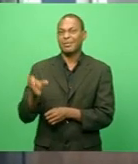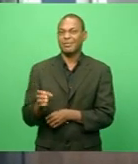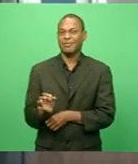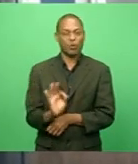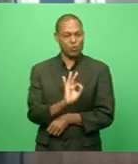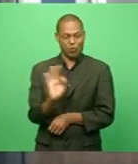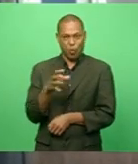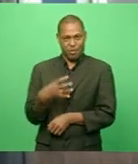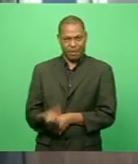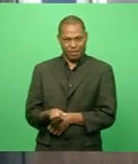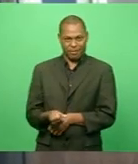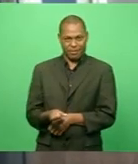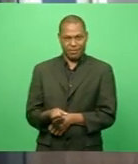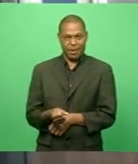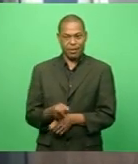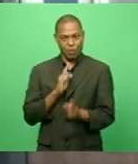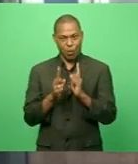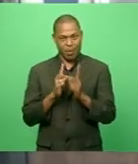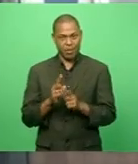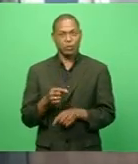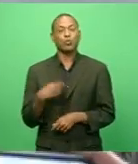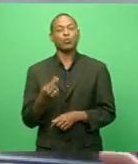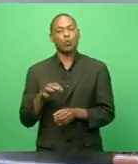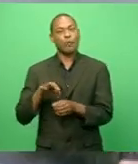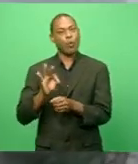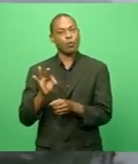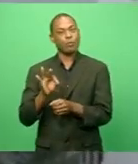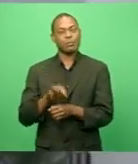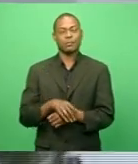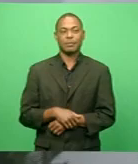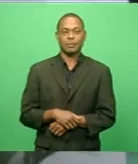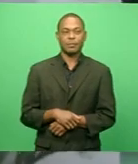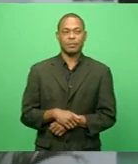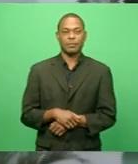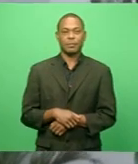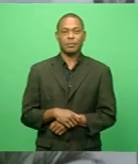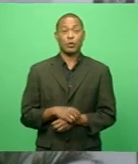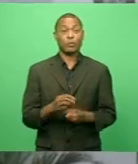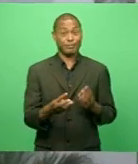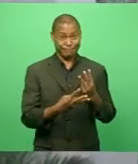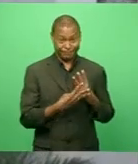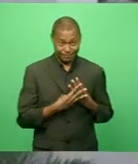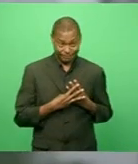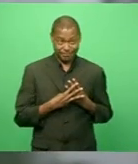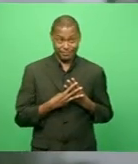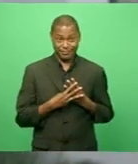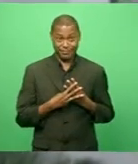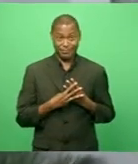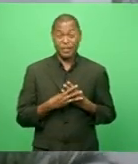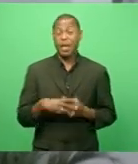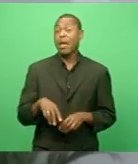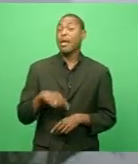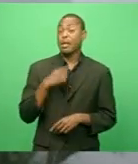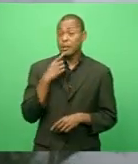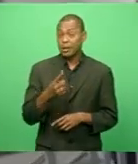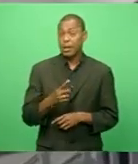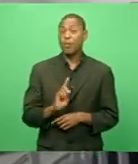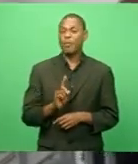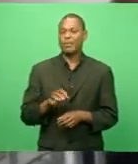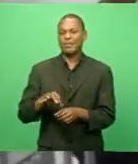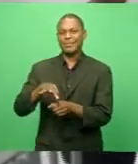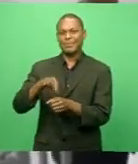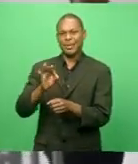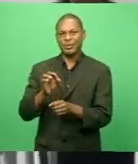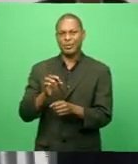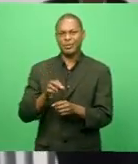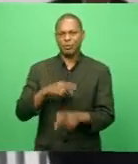say in who is appointed as the leader of the opposition. SODELPA's Rofilipe Tuisawao says the selection process was